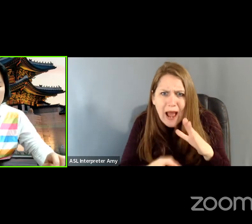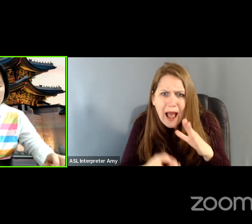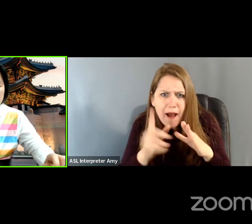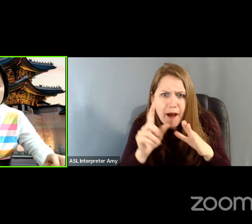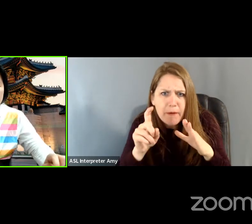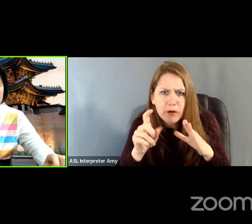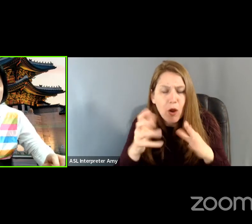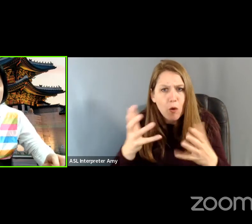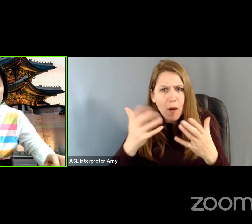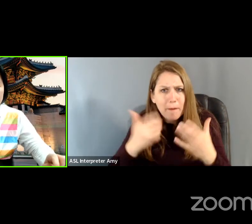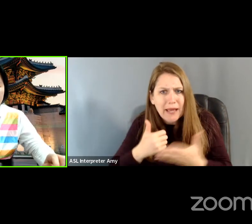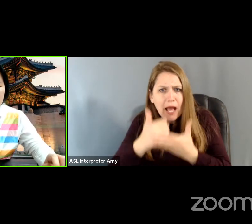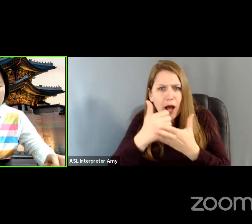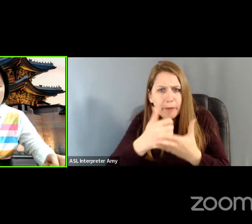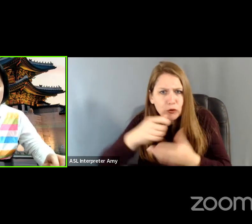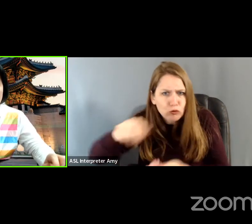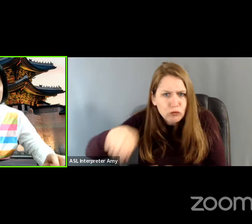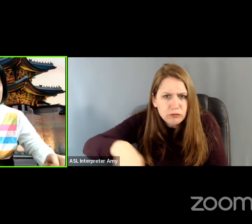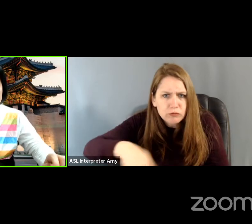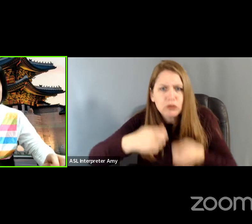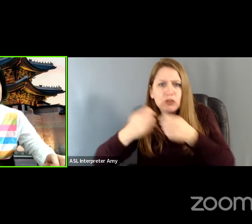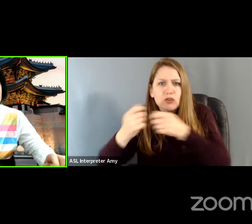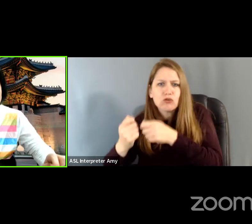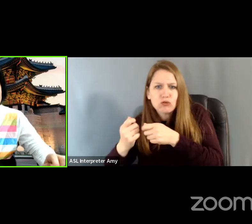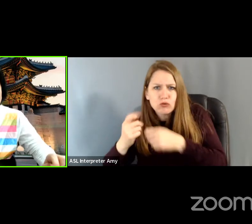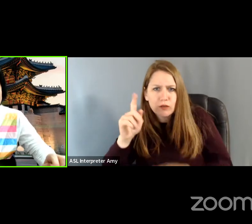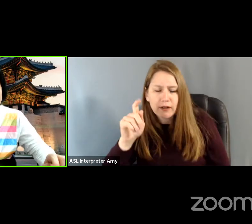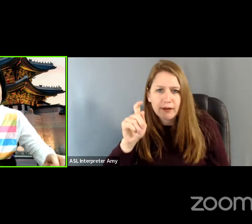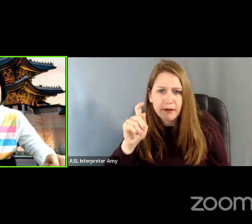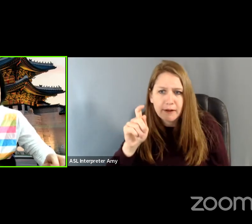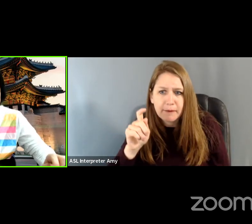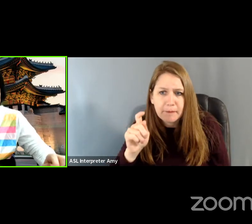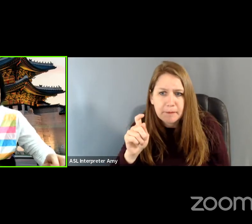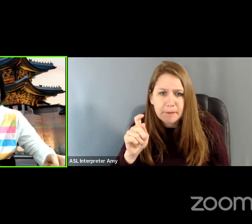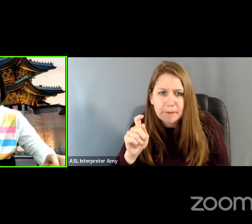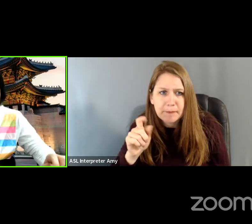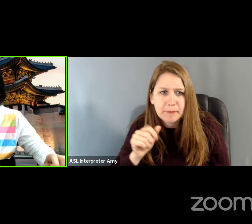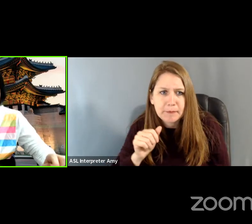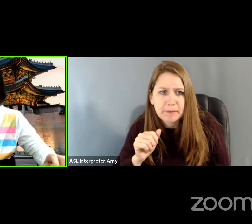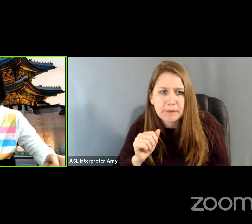a bamboo strainer or a calabash gold?"